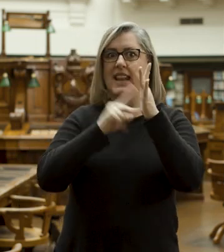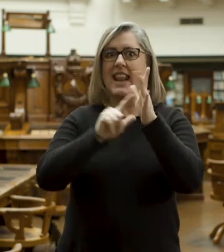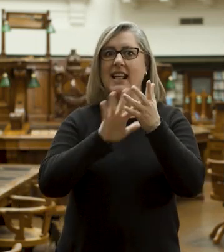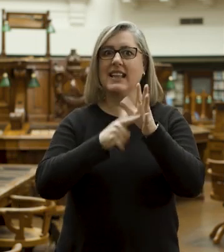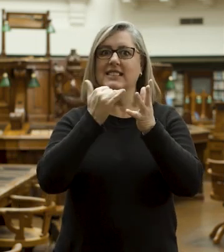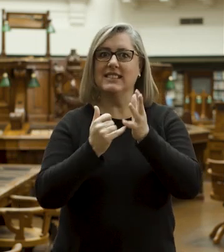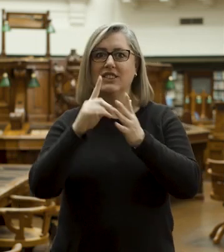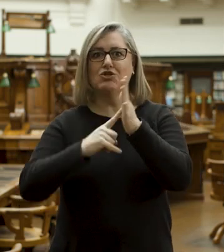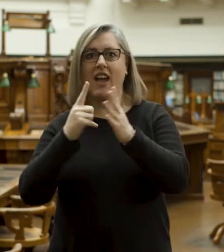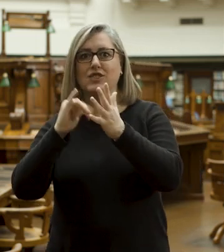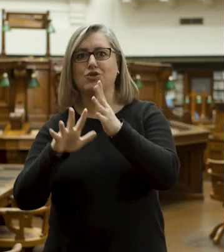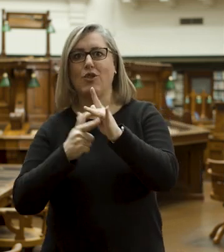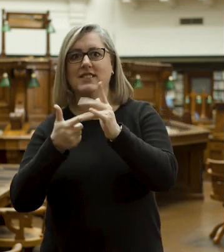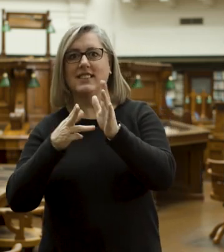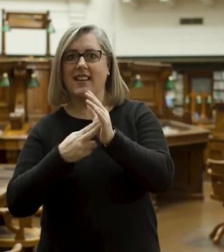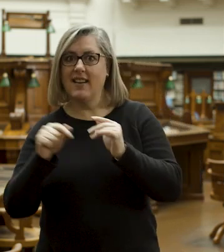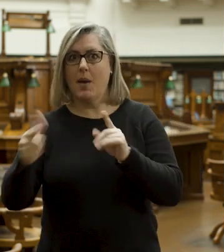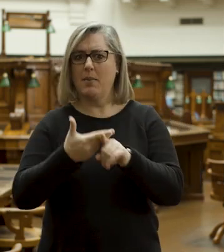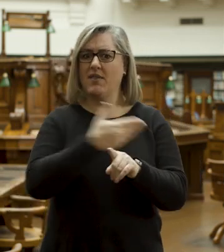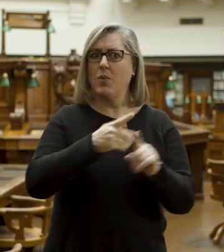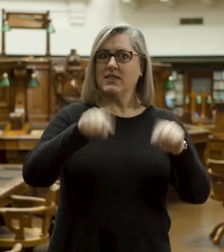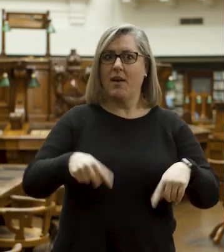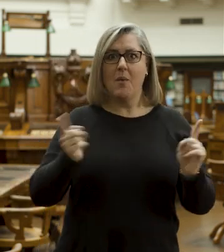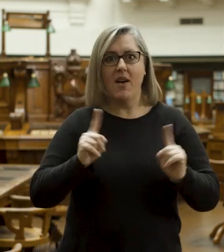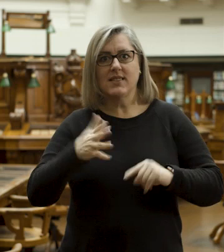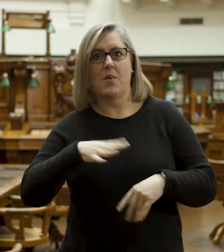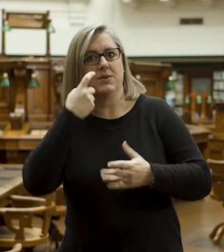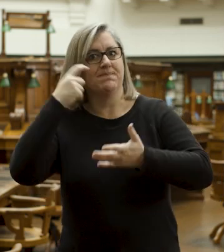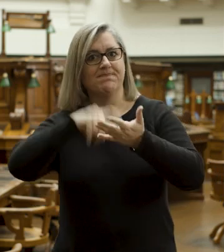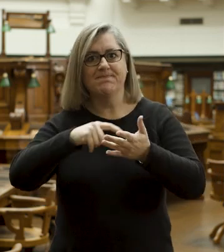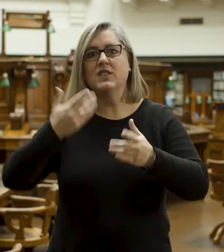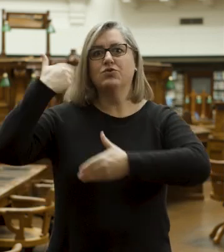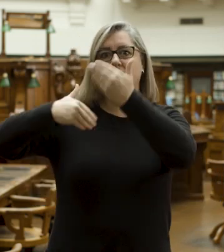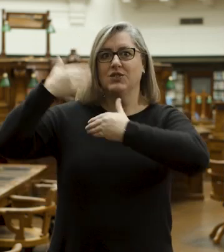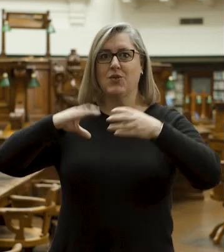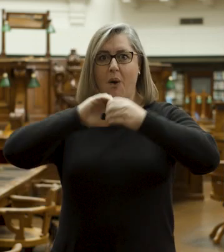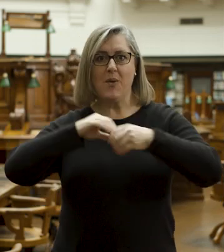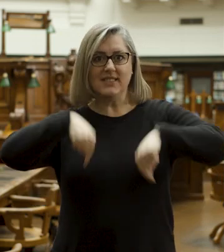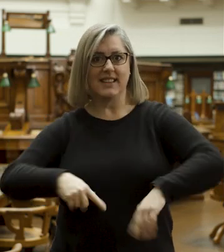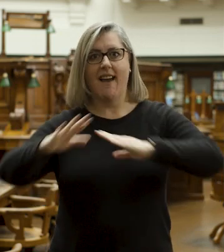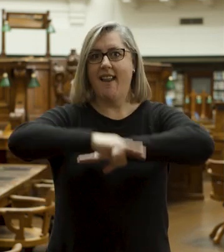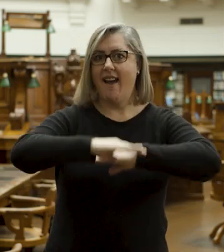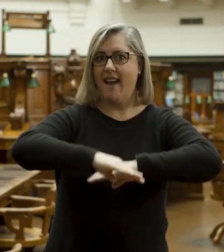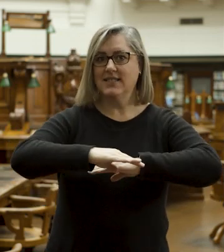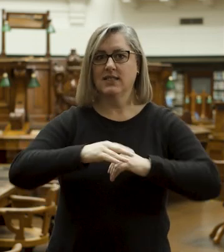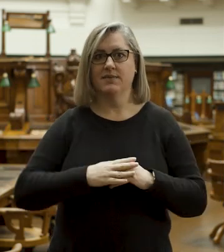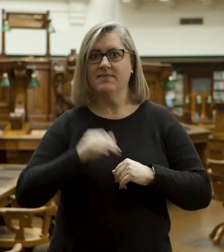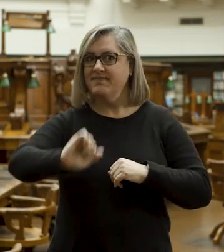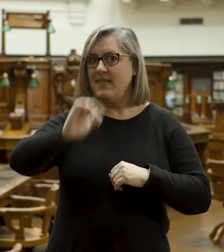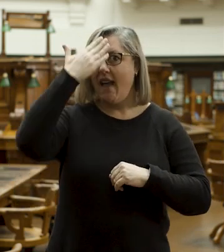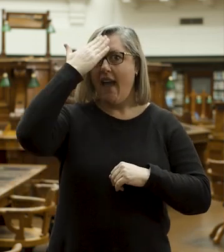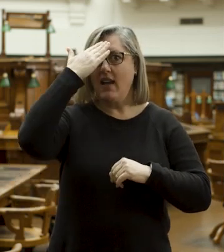Johnson. Before we begin, I'd just like to acknowledge the traditional owners of the land where we are today and their